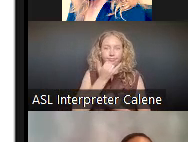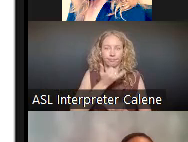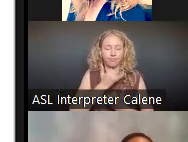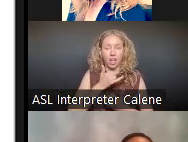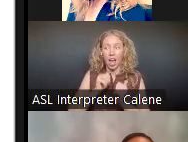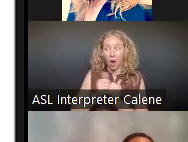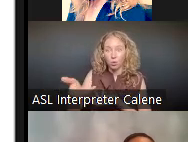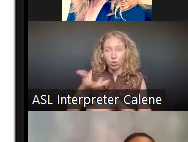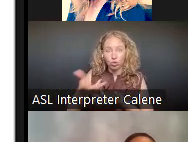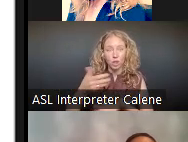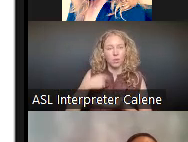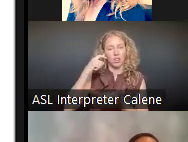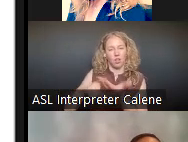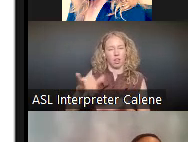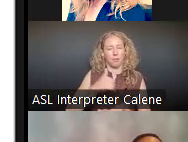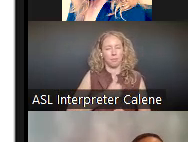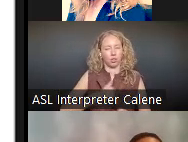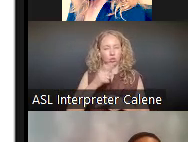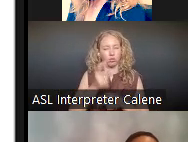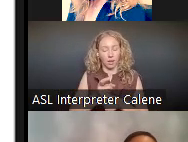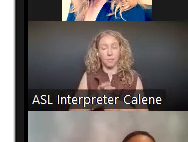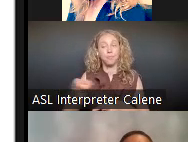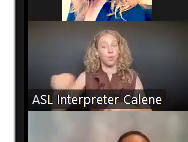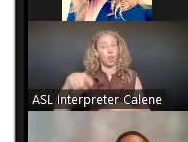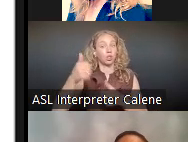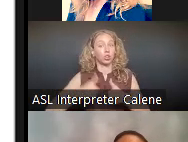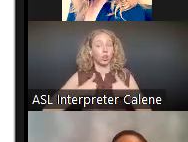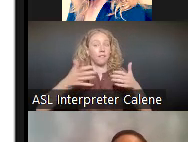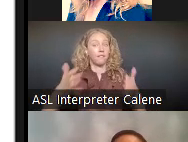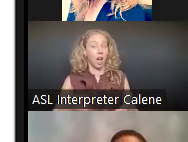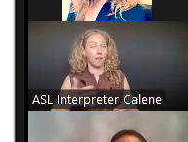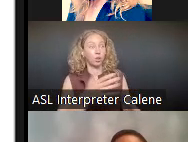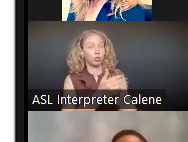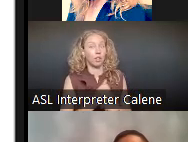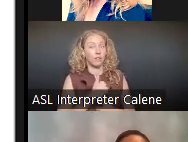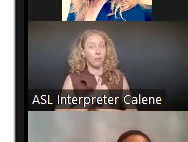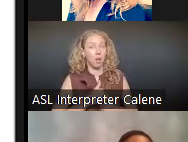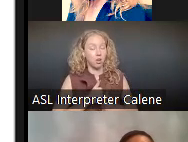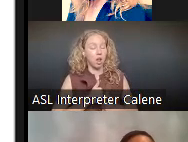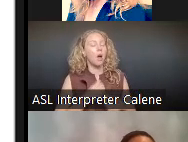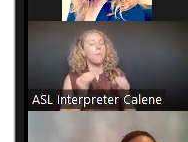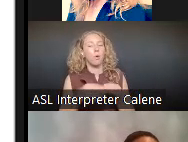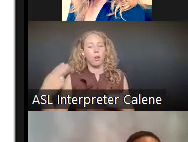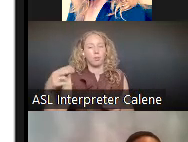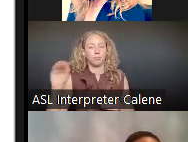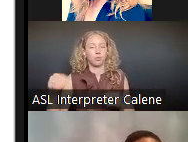we know that survivors who receive the apology were more likely to re-engage. And that is just from